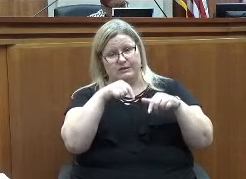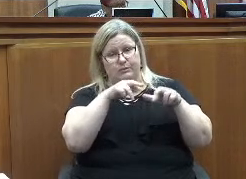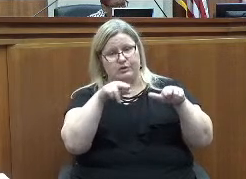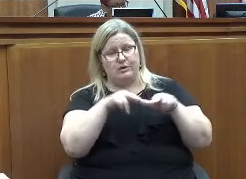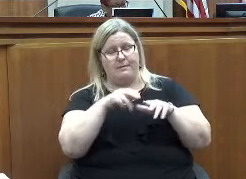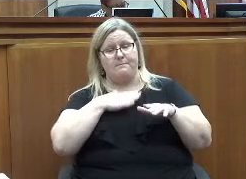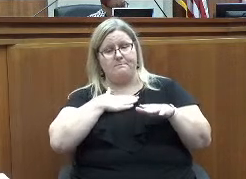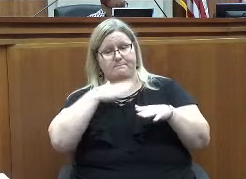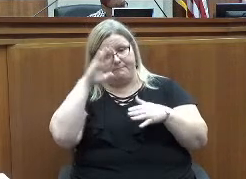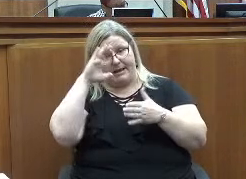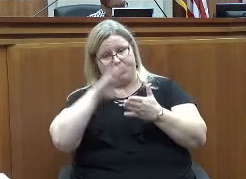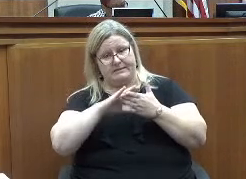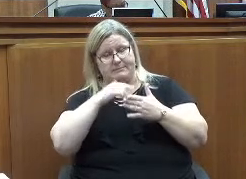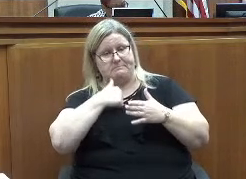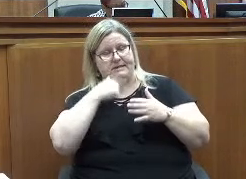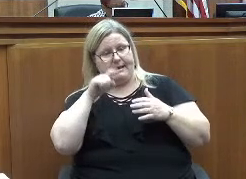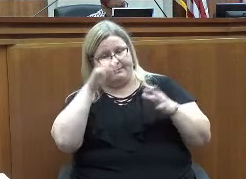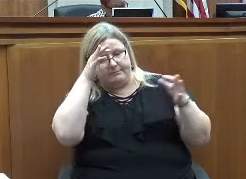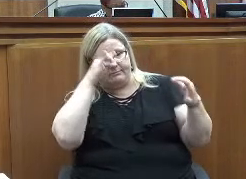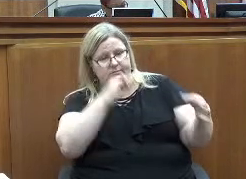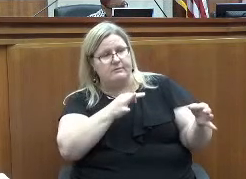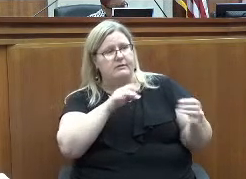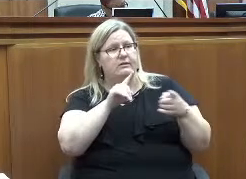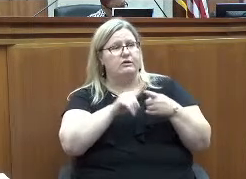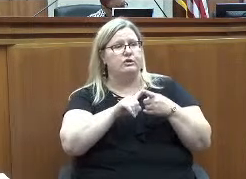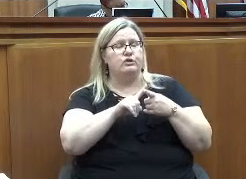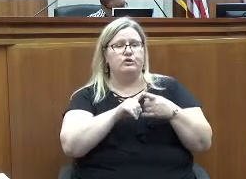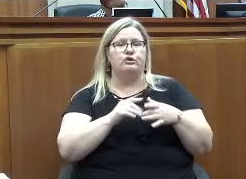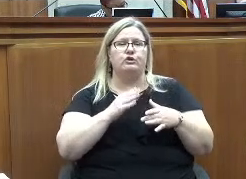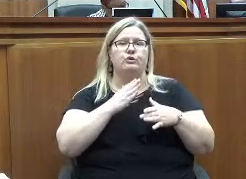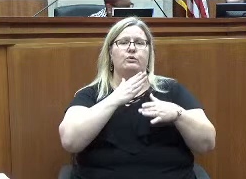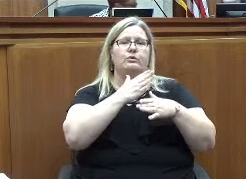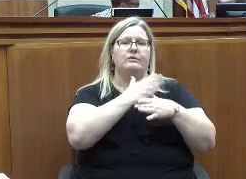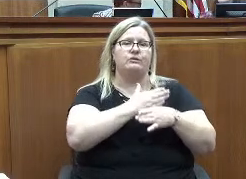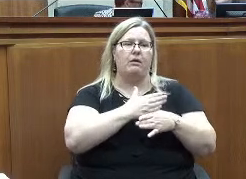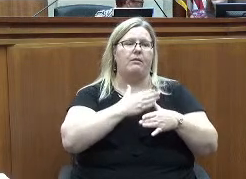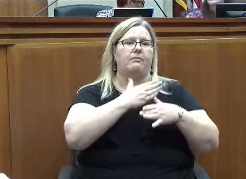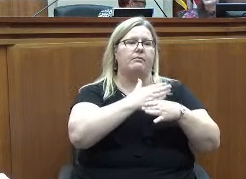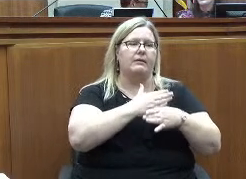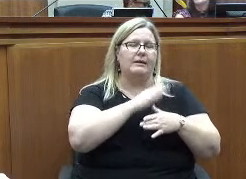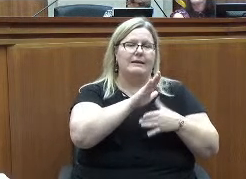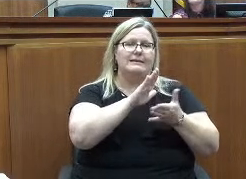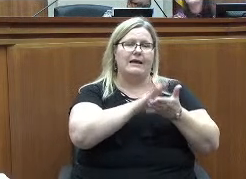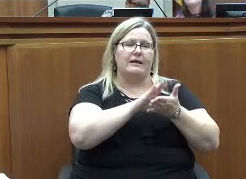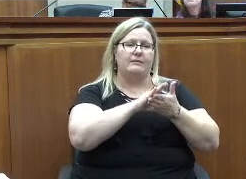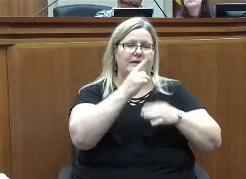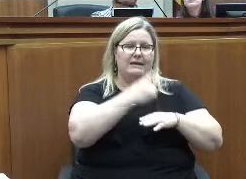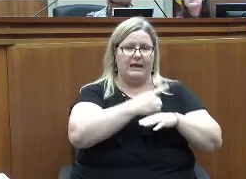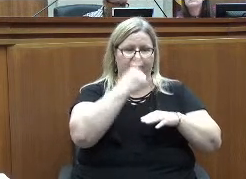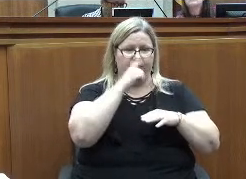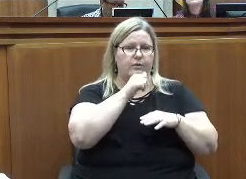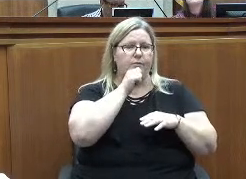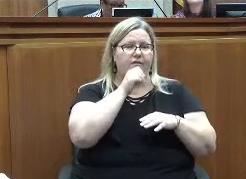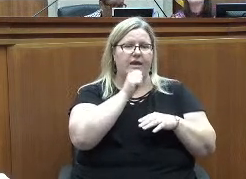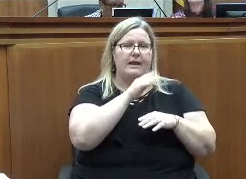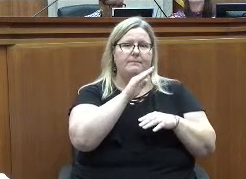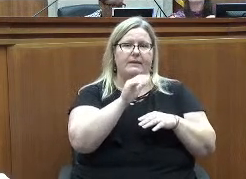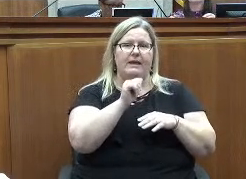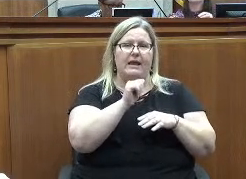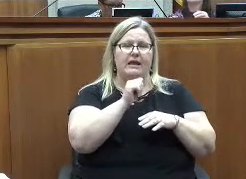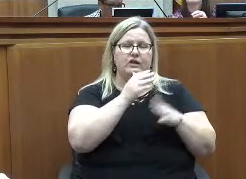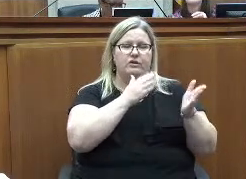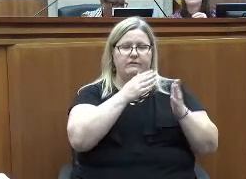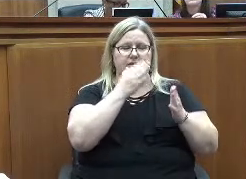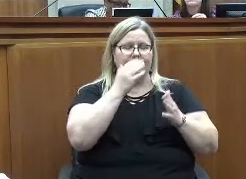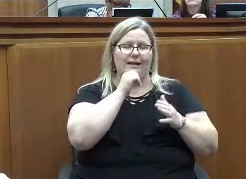had to make the decision to disrupt his academic day for private ABA services we were unable to have integrated into